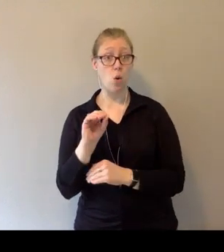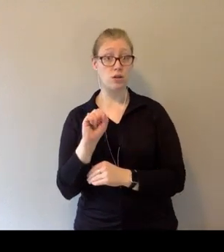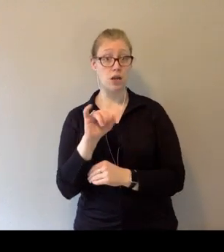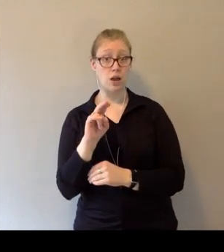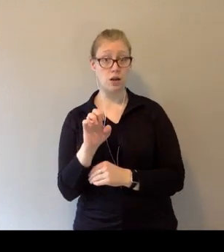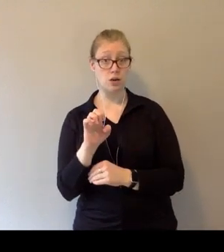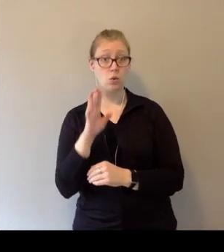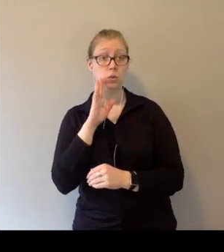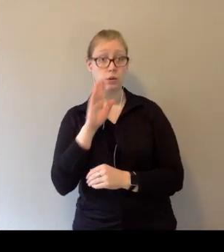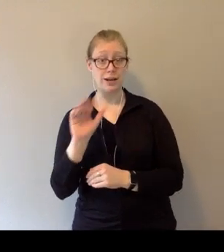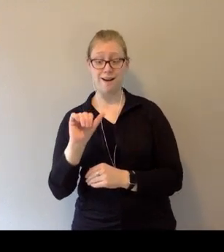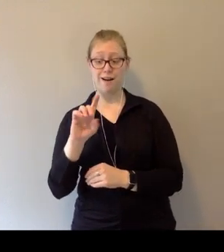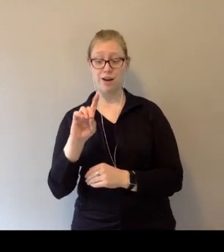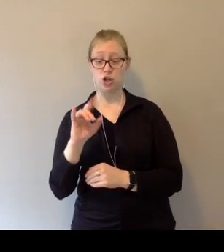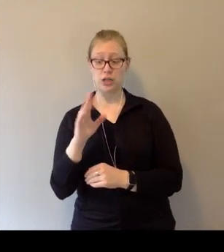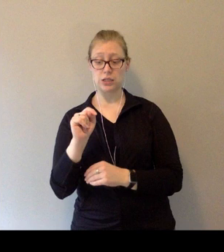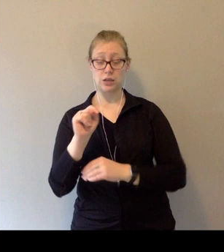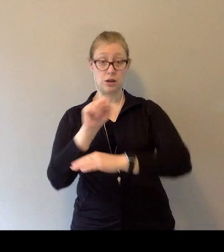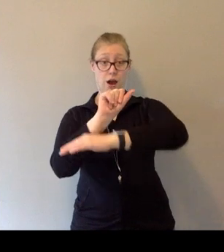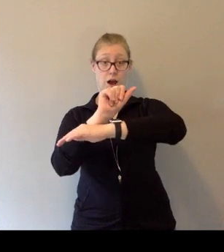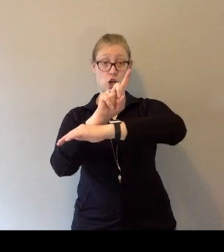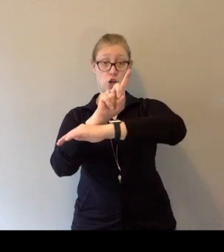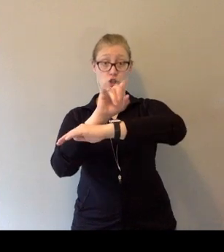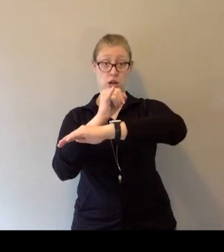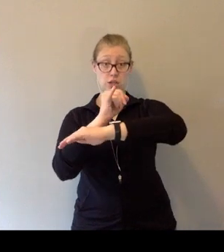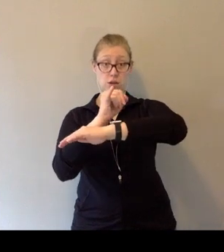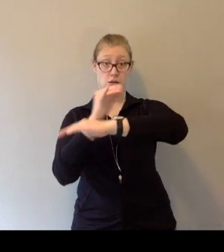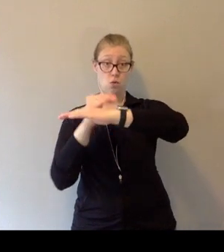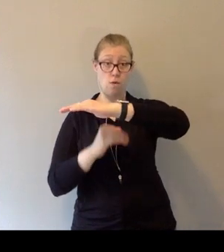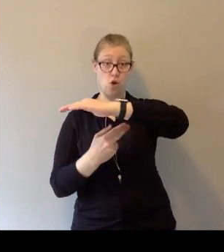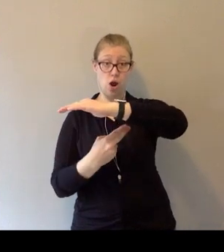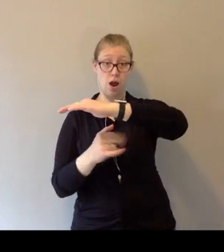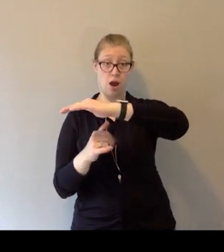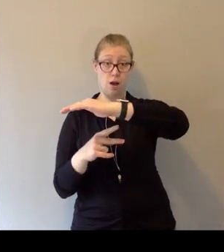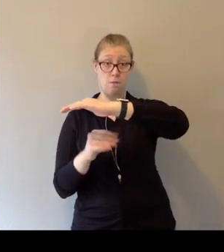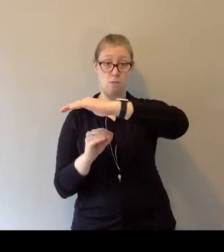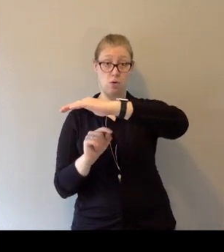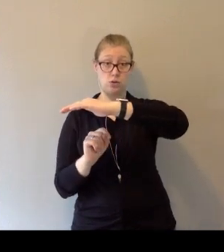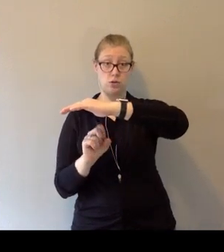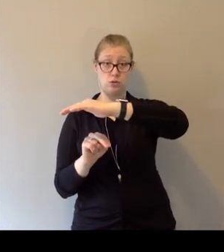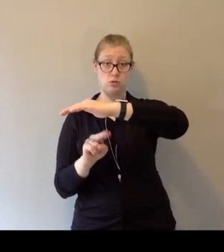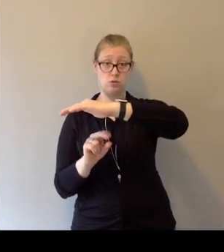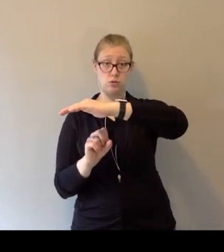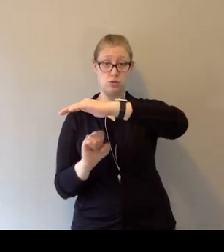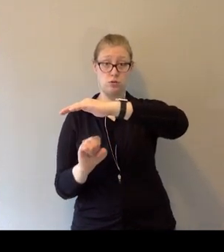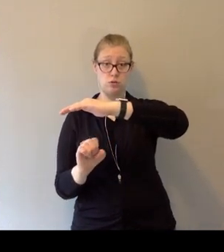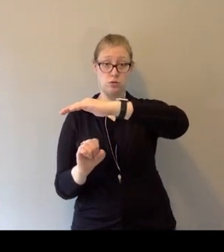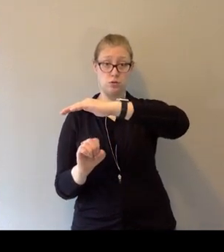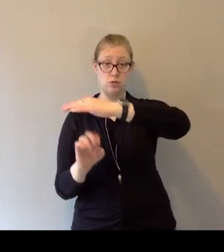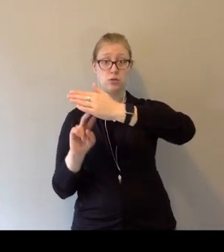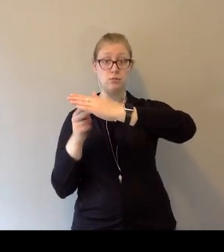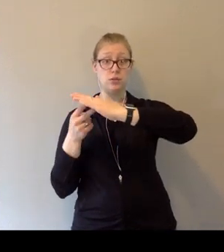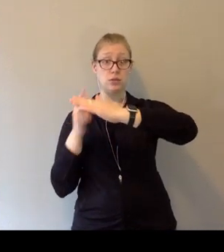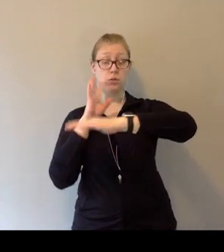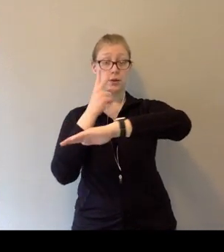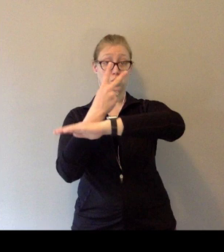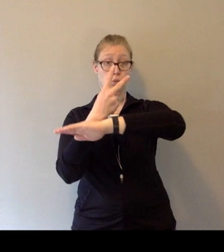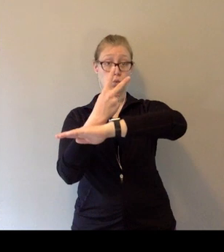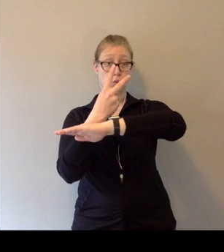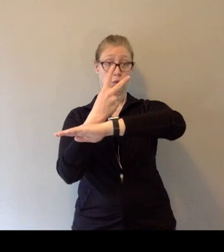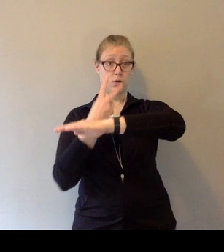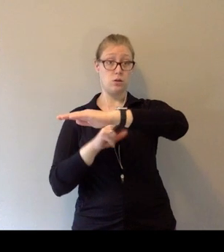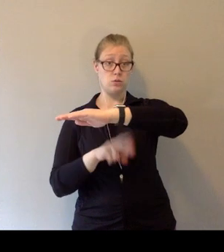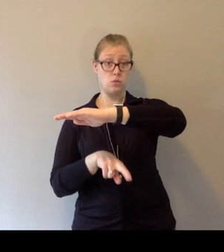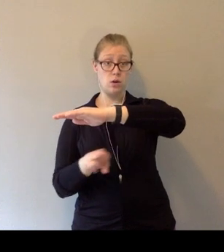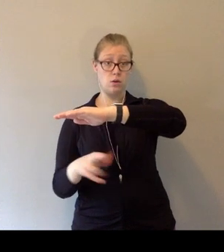cosine is the adjacent over hypotenuse. So here is the adjacent over hypotenuse. So cosine is going to be 2 over the square